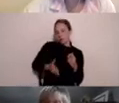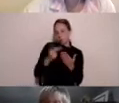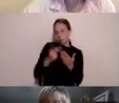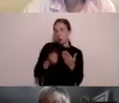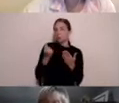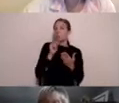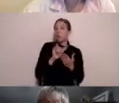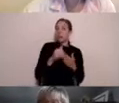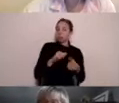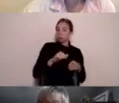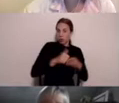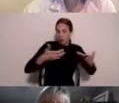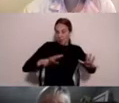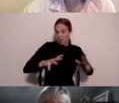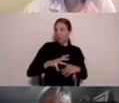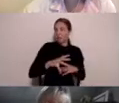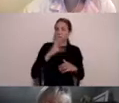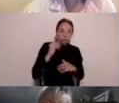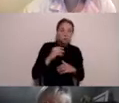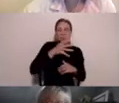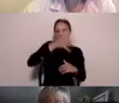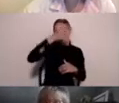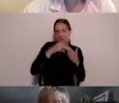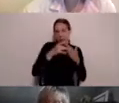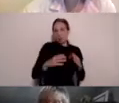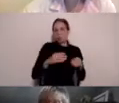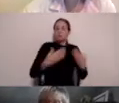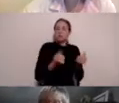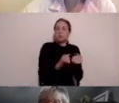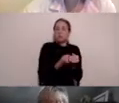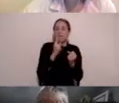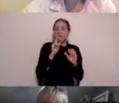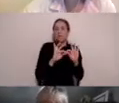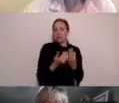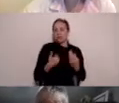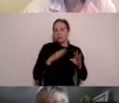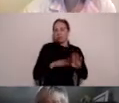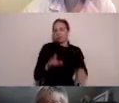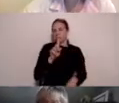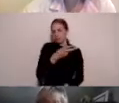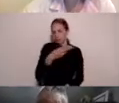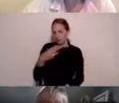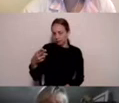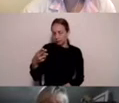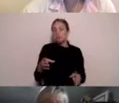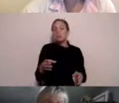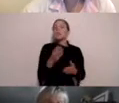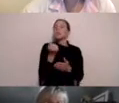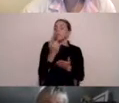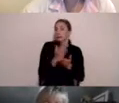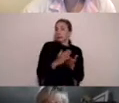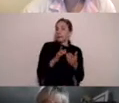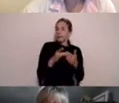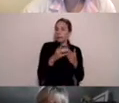parent leaders who provide support to families with children who are deaf and hard of hearing. Some of our guide programs actually have deaf and hard of